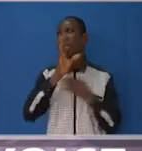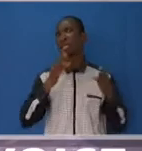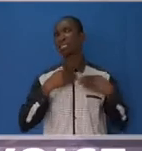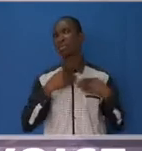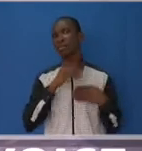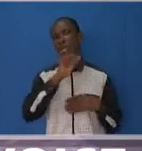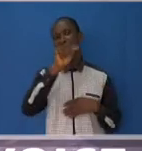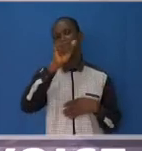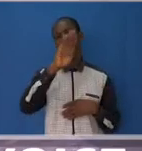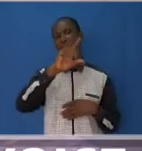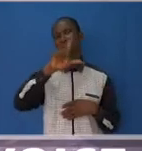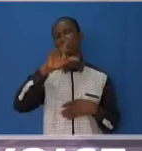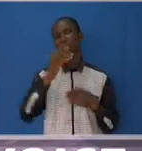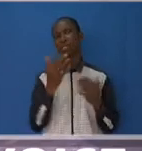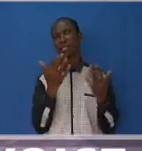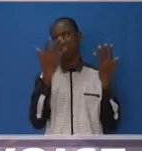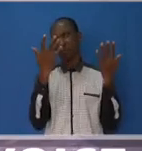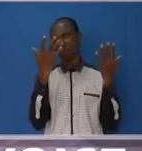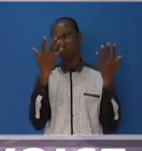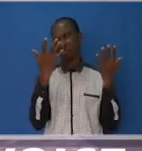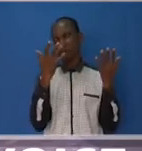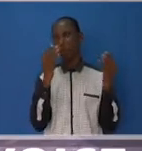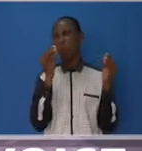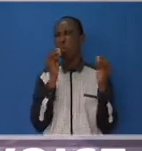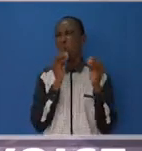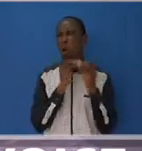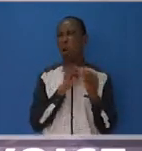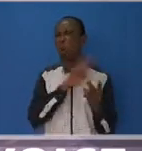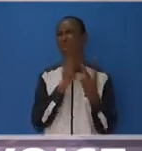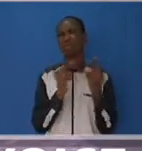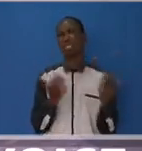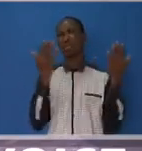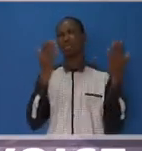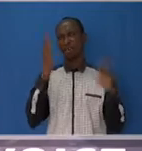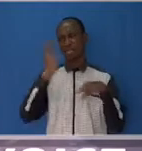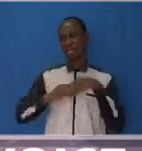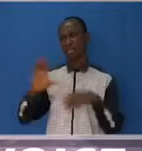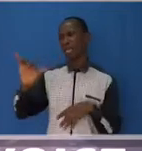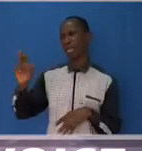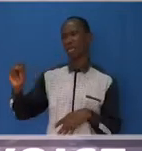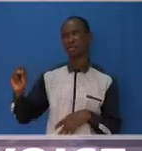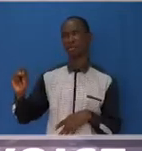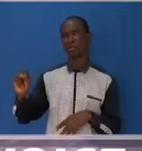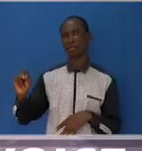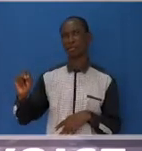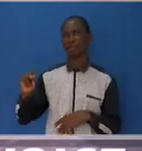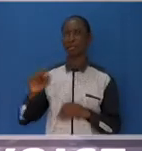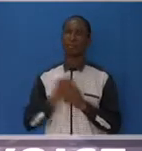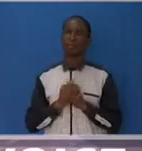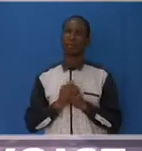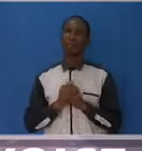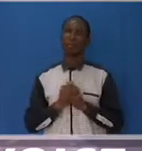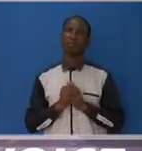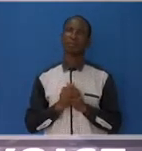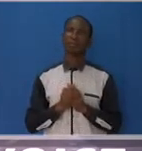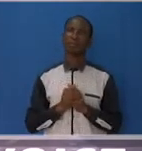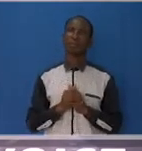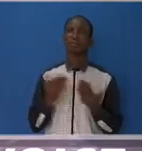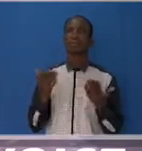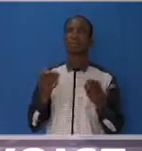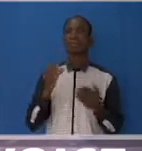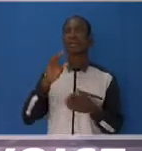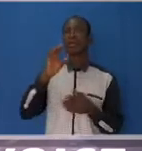faith Abel offered a more excellent sacrifice than Cain and we know faith comes